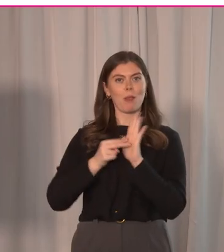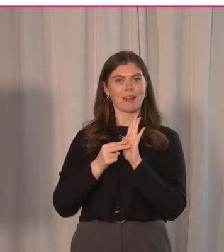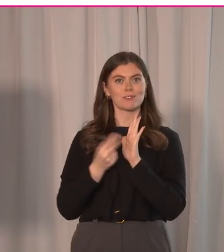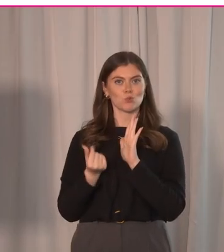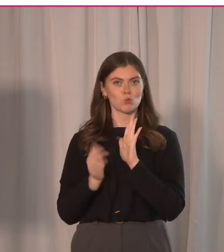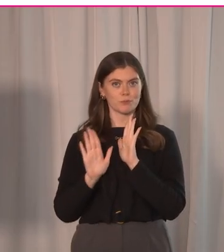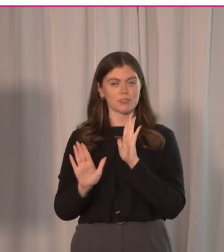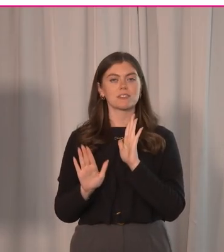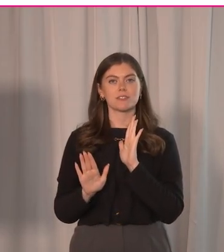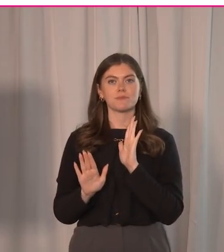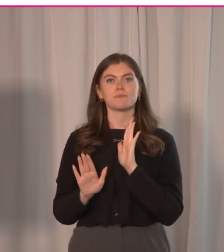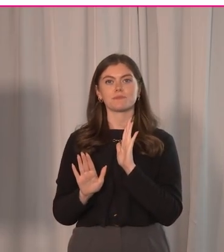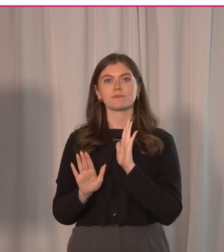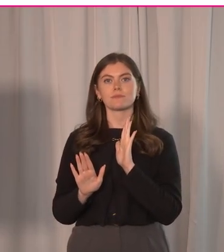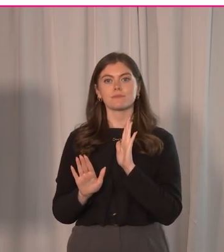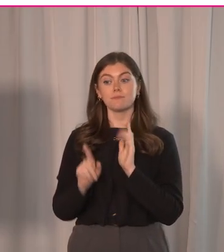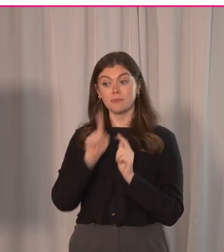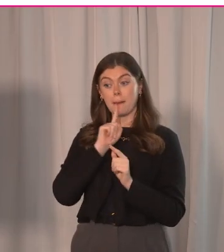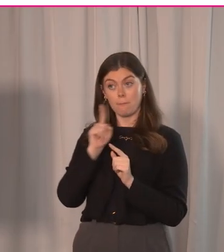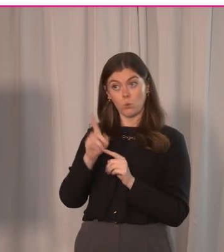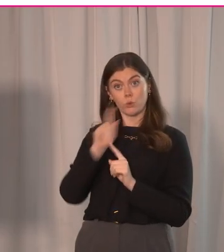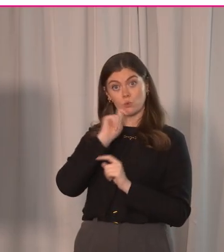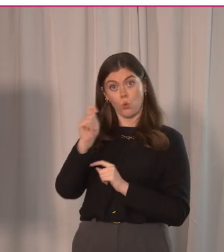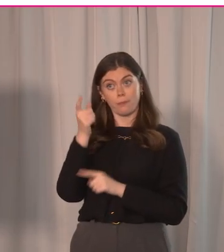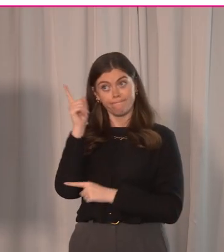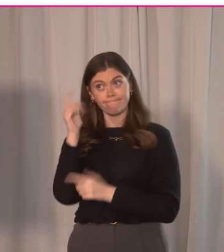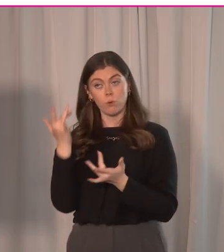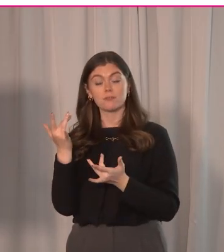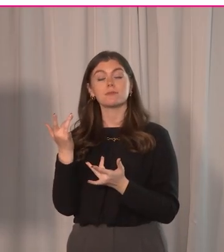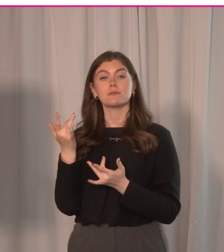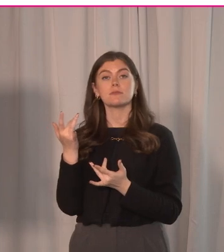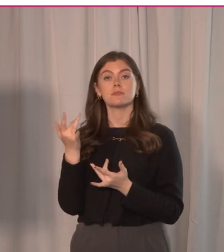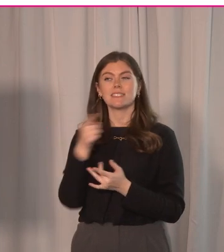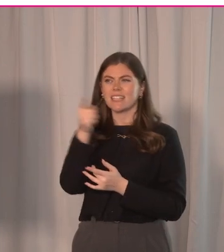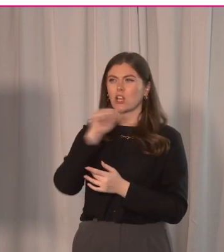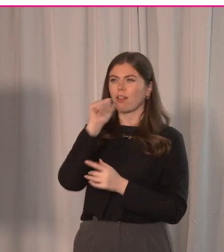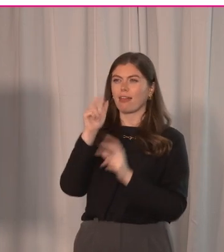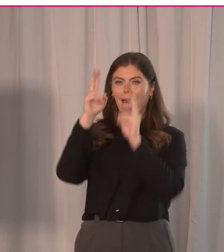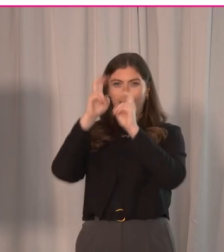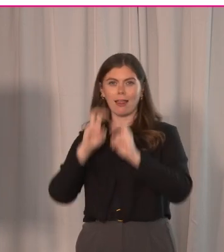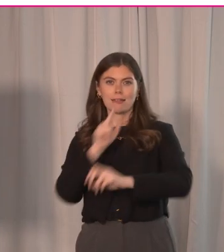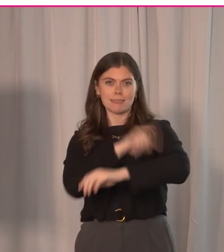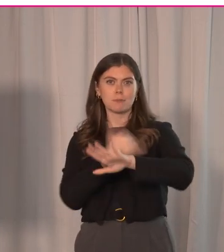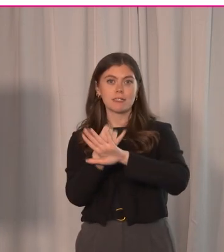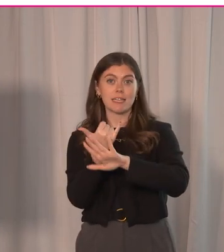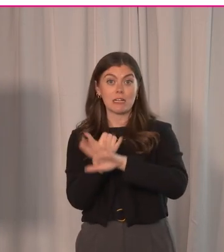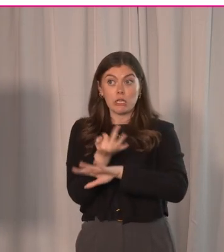our message to them was, well, you need to, if you're not going, they hadn't analysed disability, so if you're going to do these quality improvement